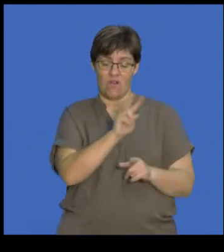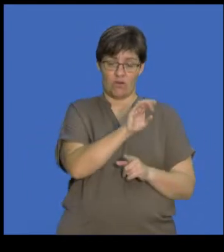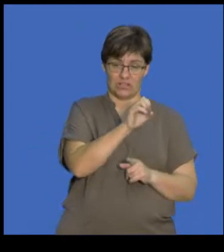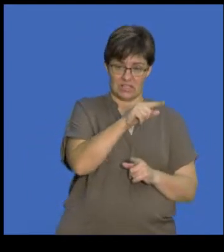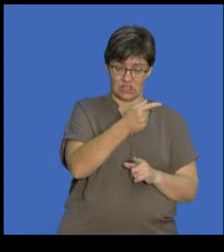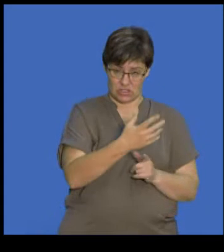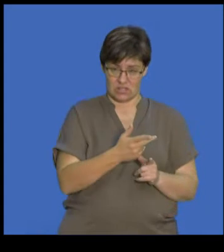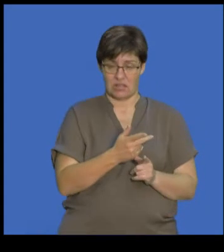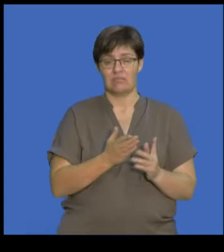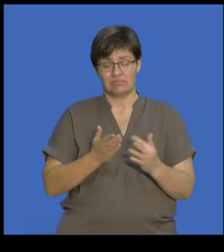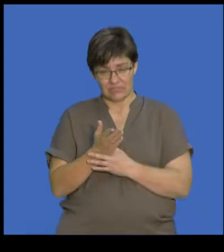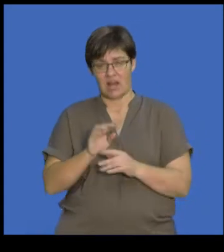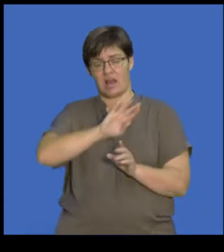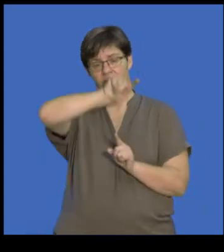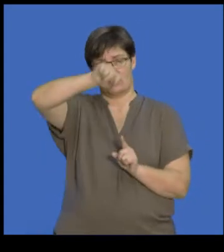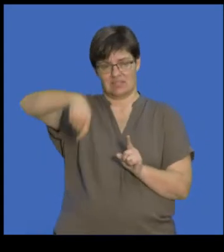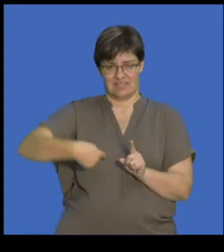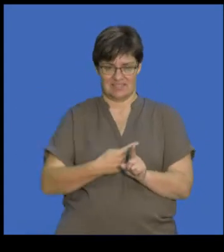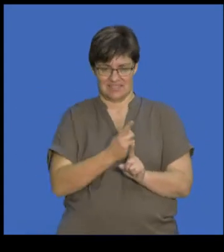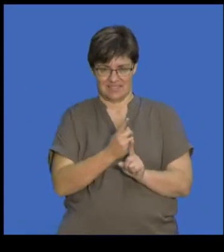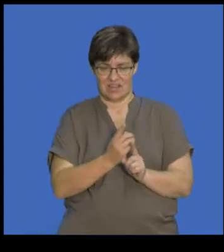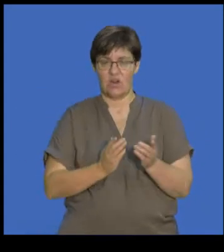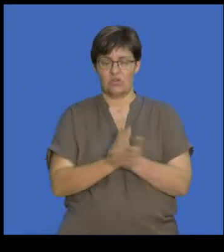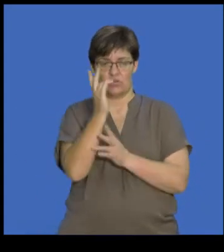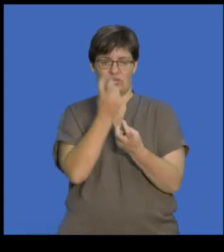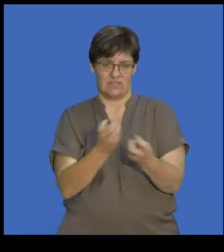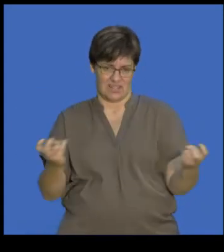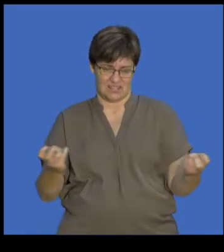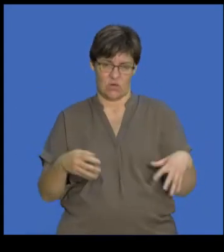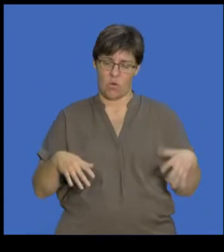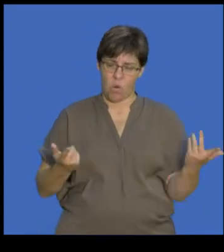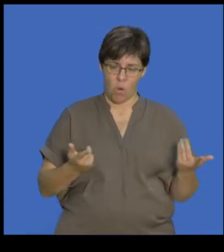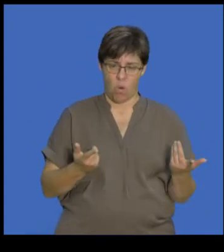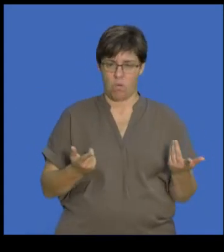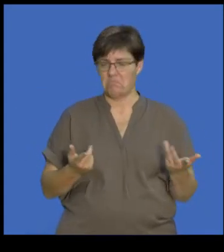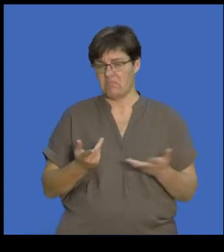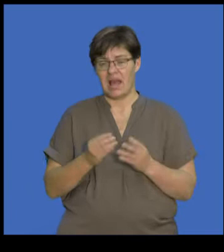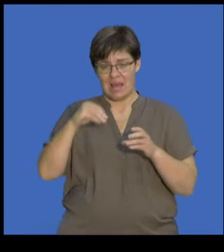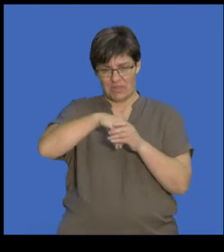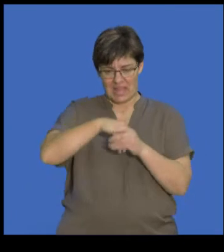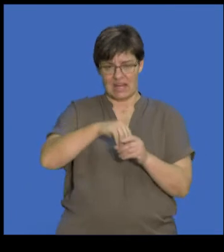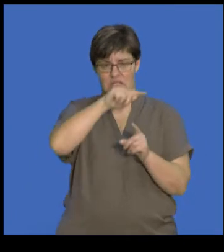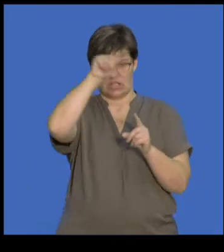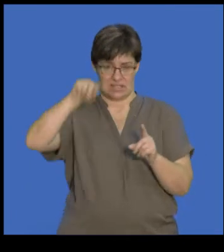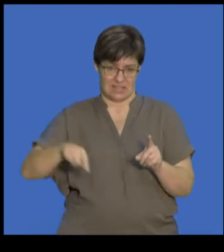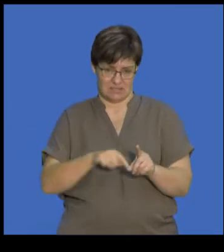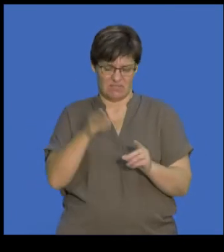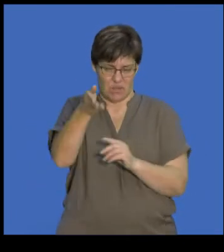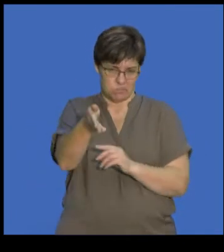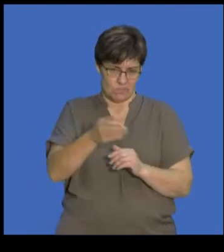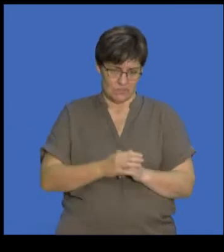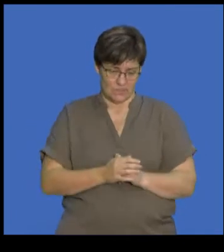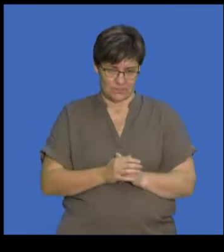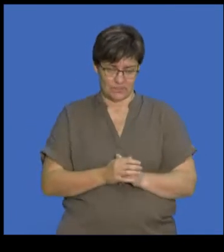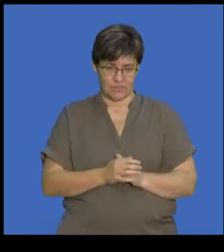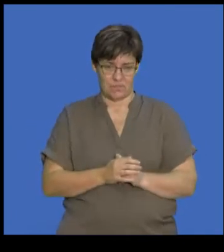and current, you know, through a device or through a component in a circuit, all right? Okay, so that's about